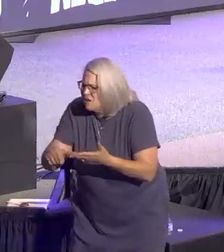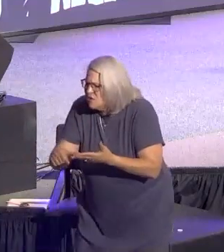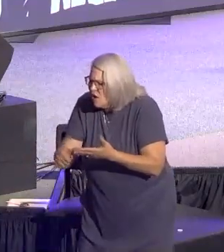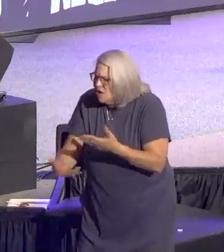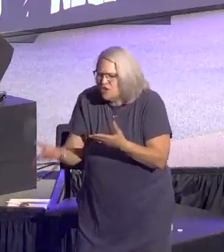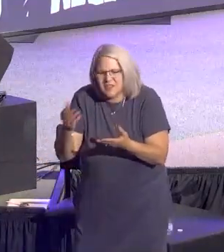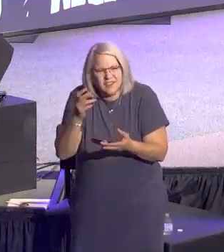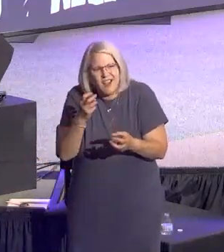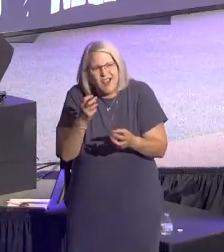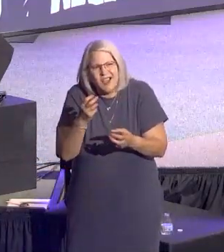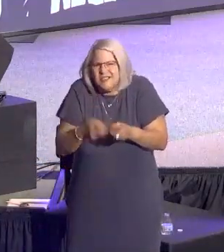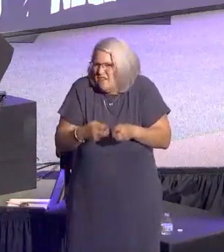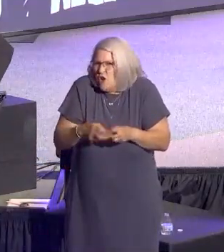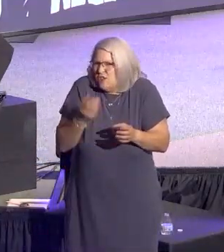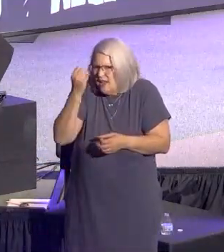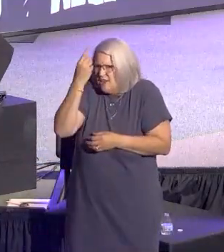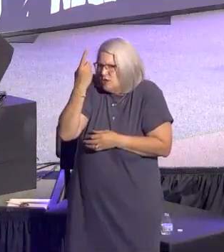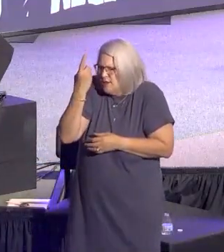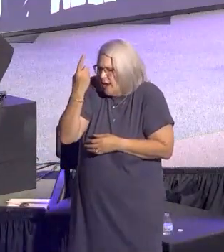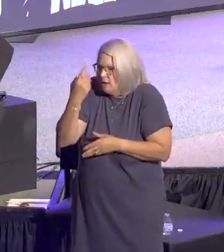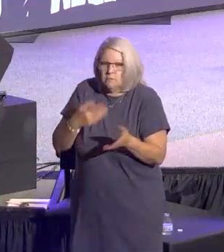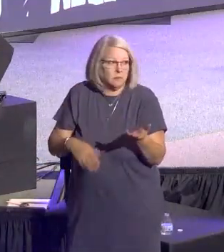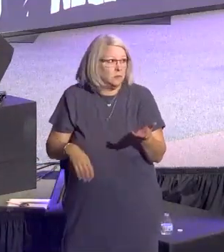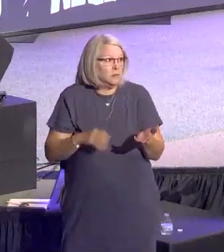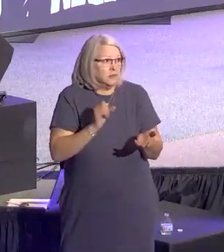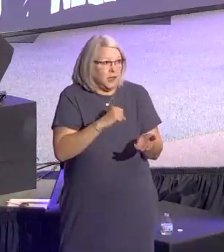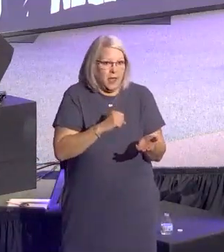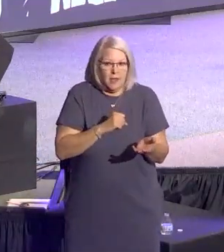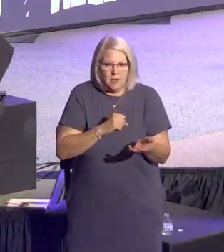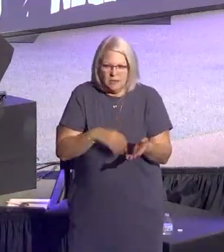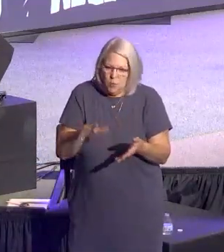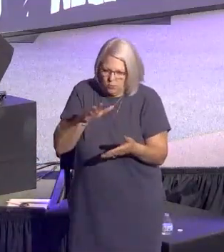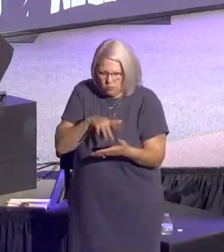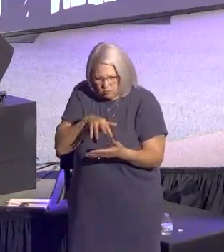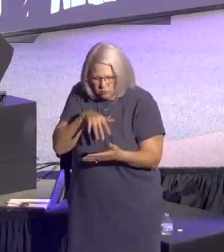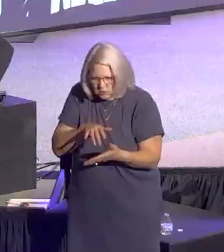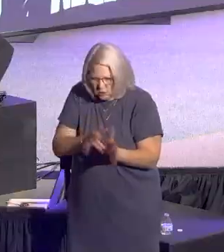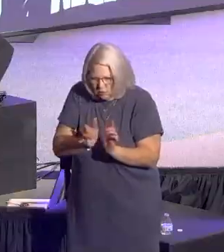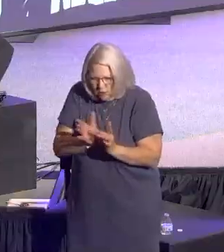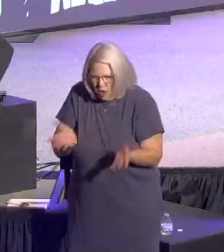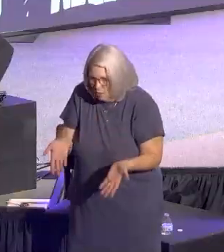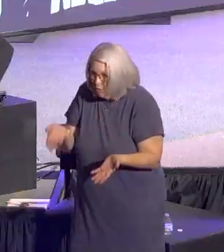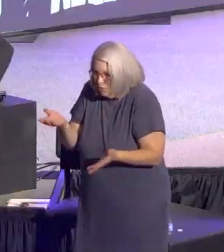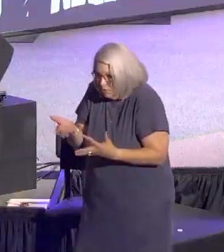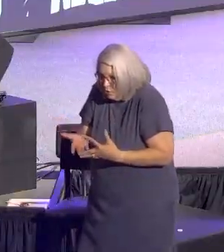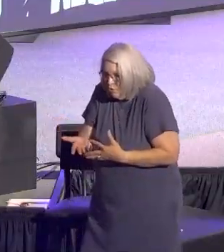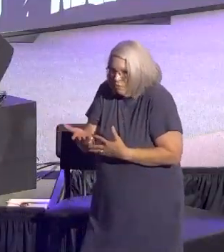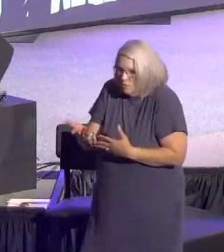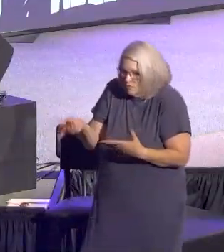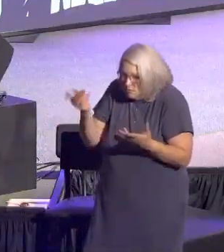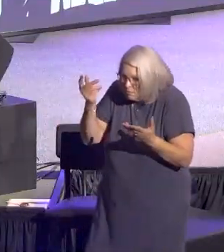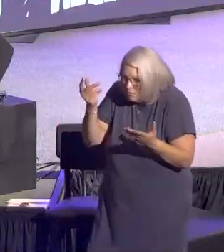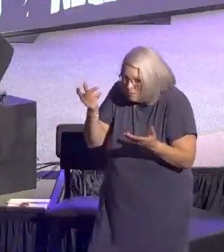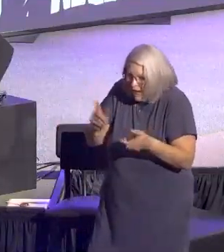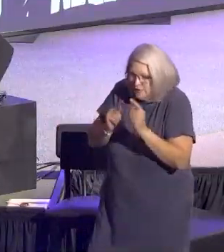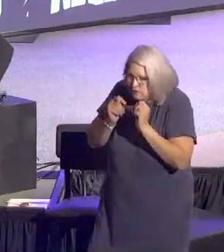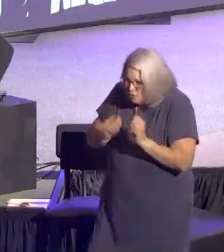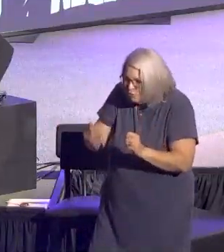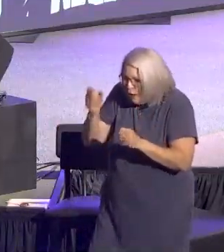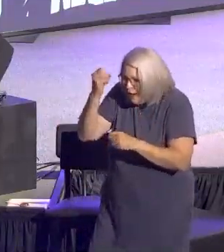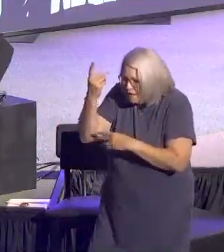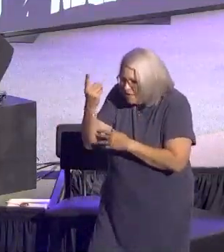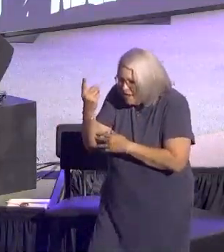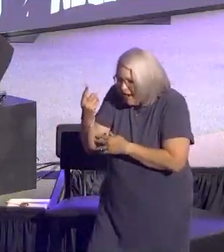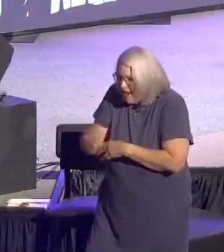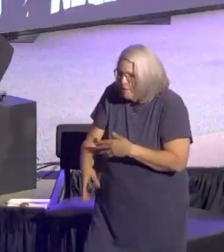that are hard to understand. Tell me about it. That's why we do Bible studies, trying to understand what God spoke through the Apostle